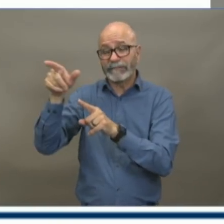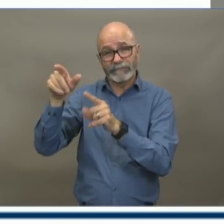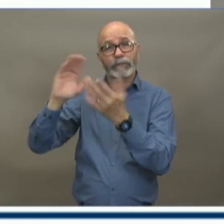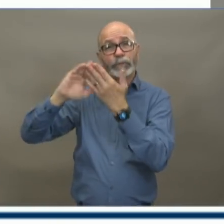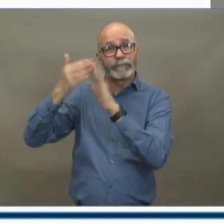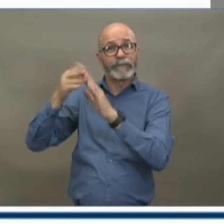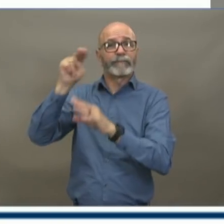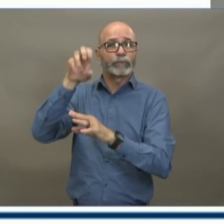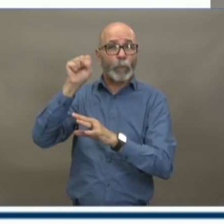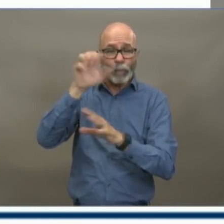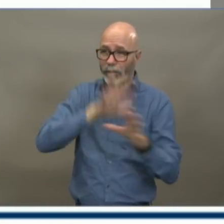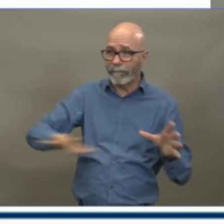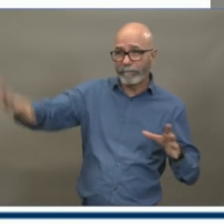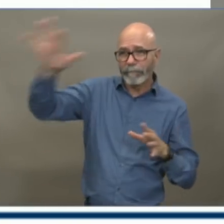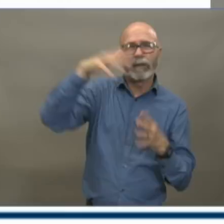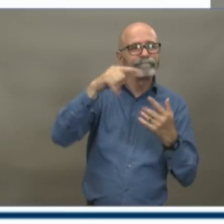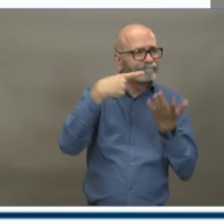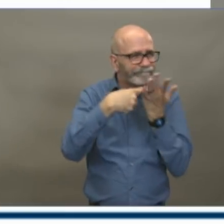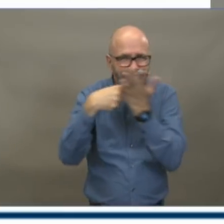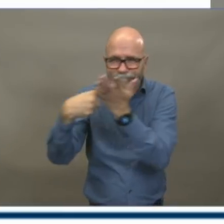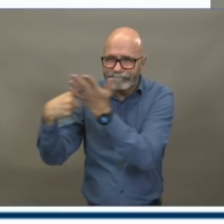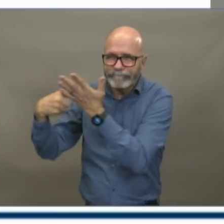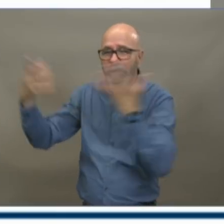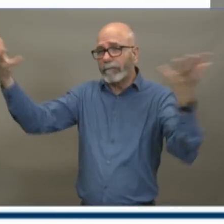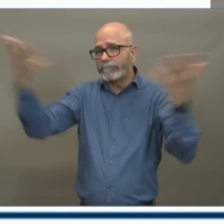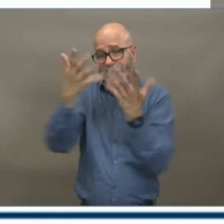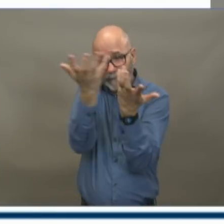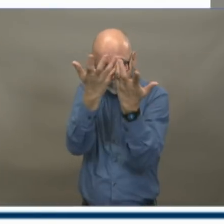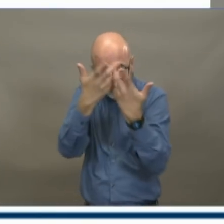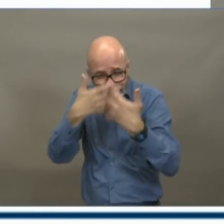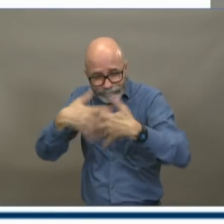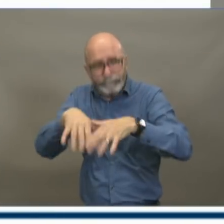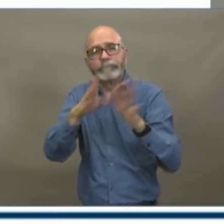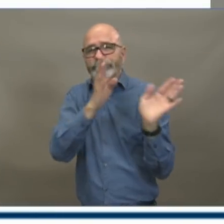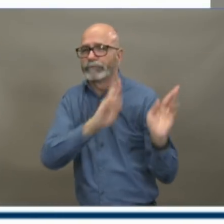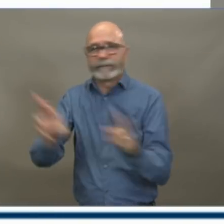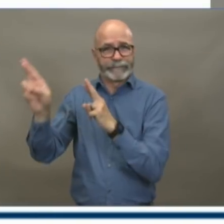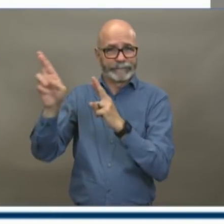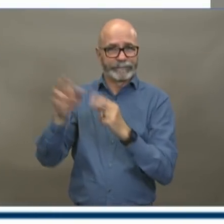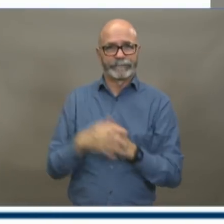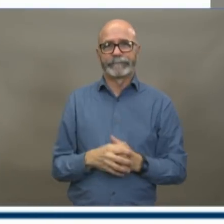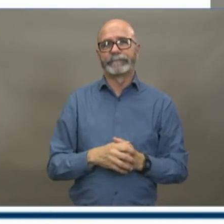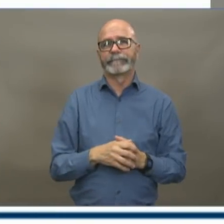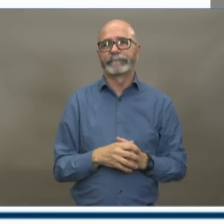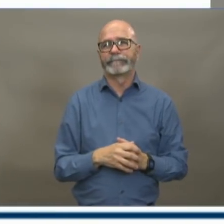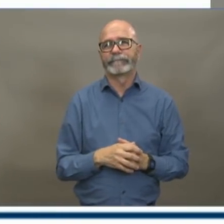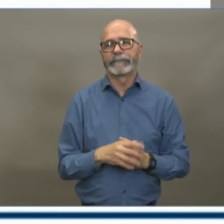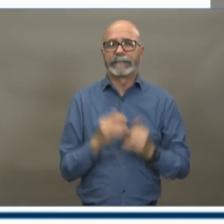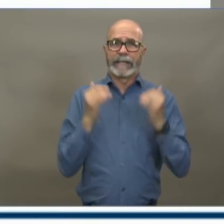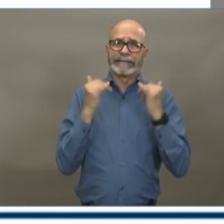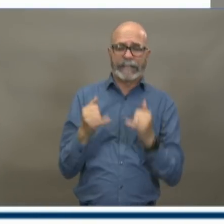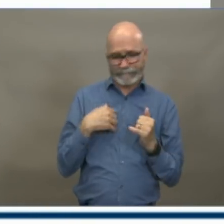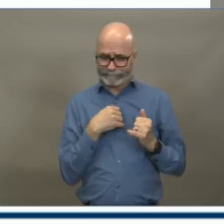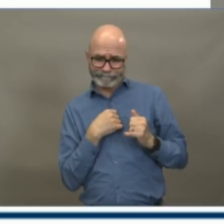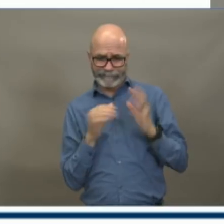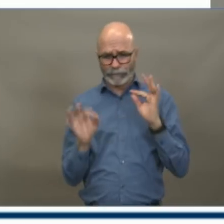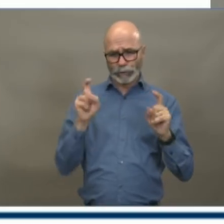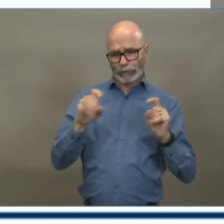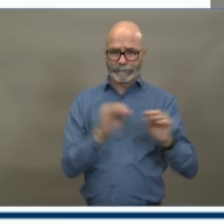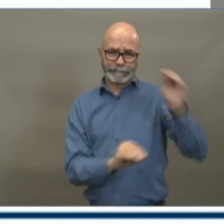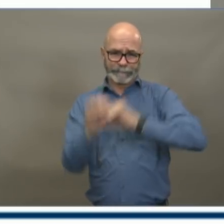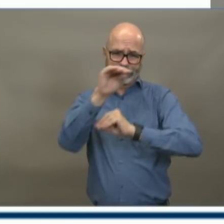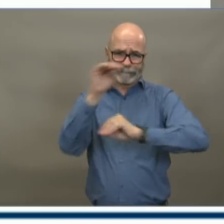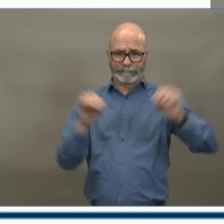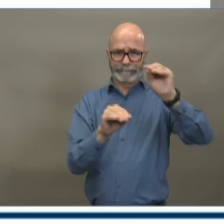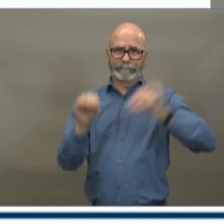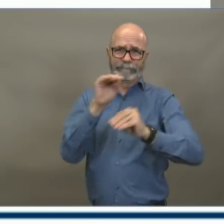week. So let me end today's vaccine update by talking about how we're going to prioritize once we get substantive